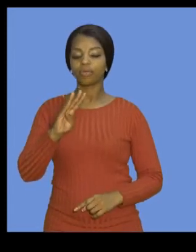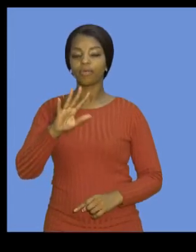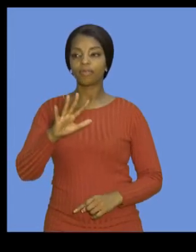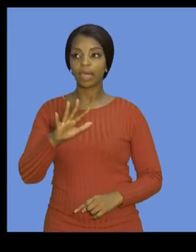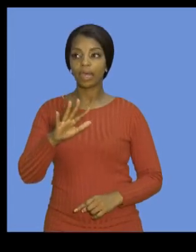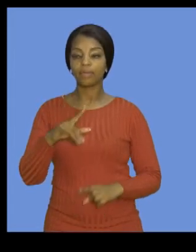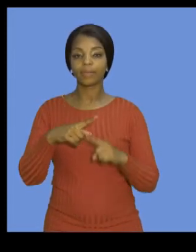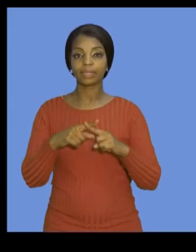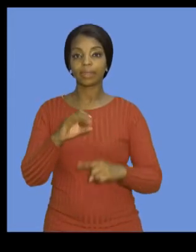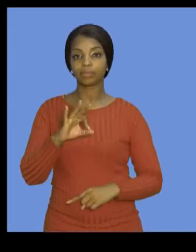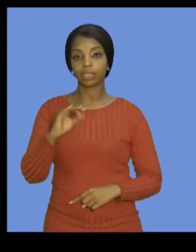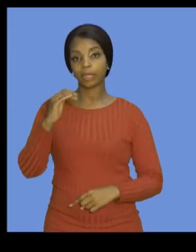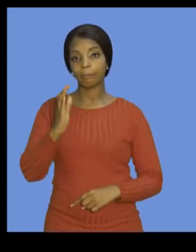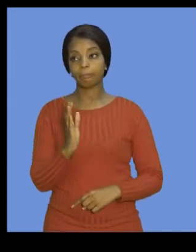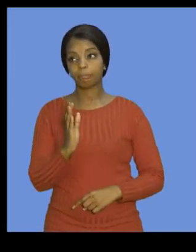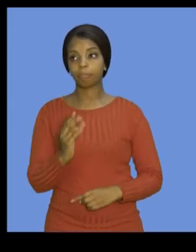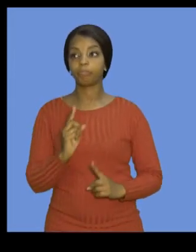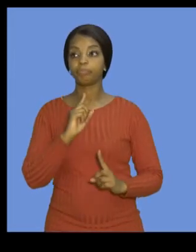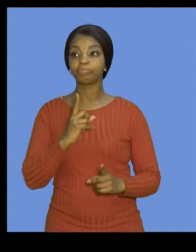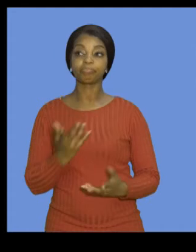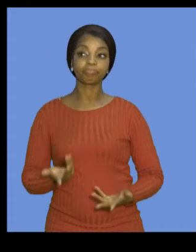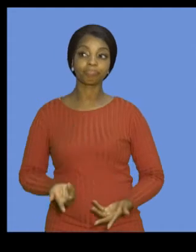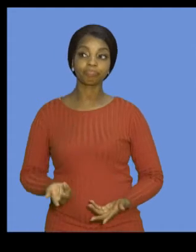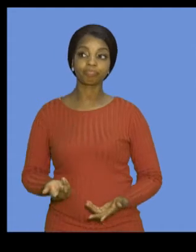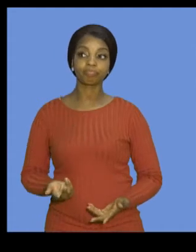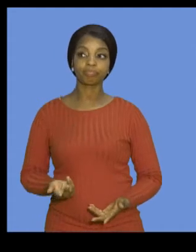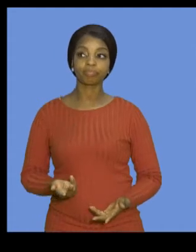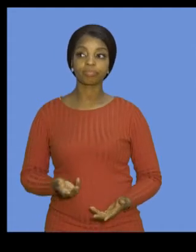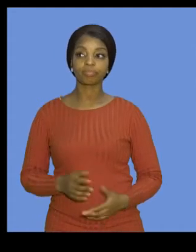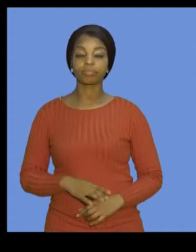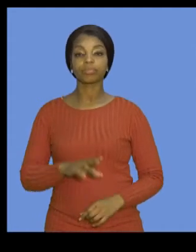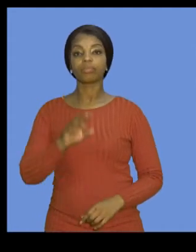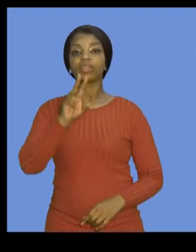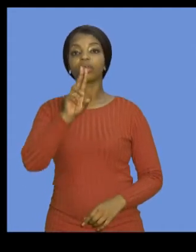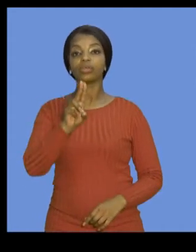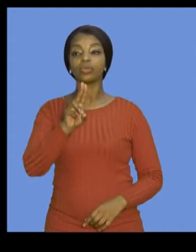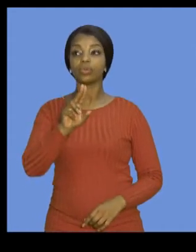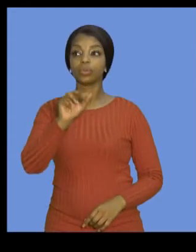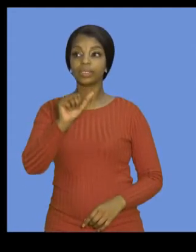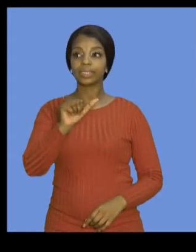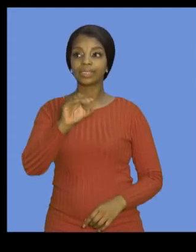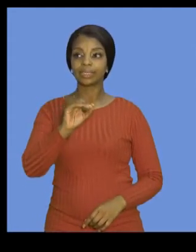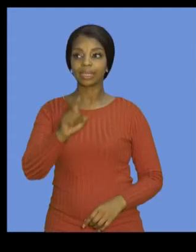0.045 multiplied by 3, close my bracket, and that will give me